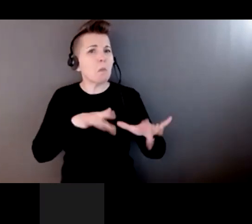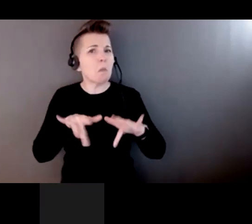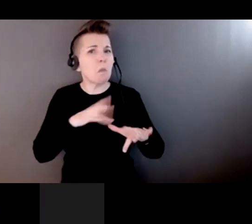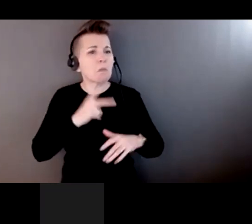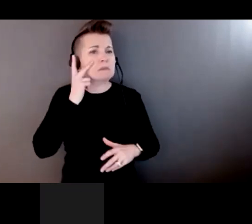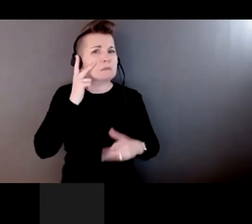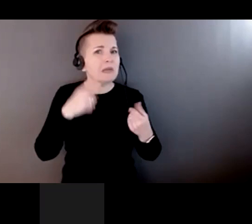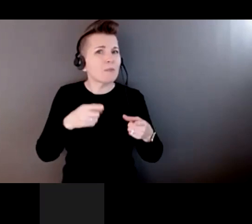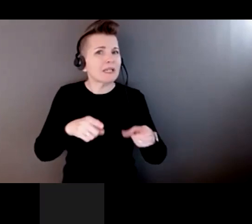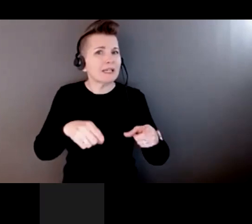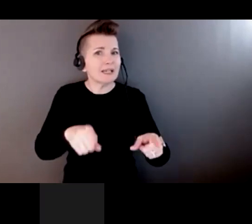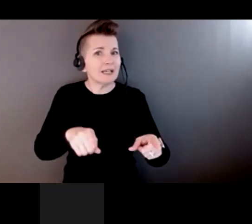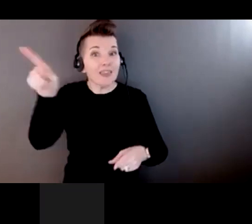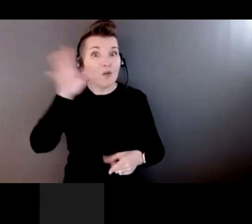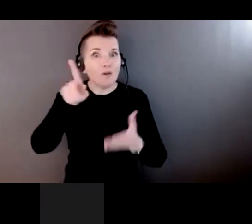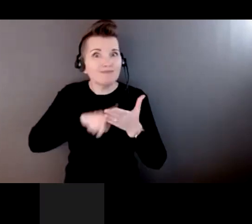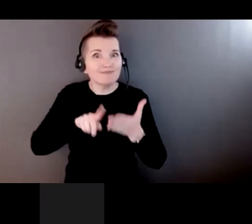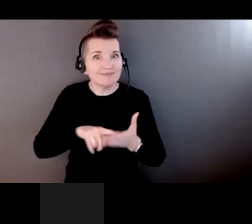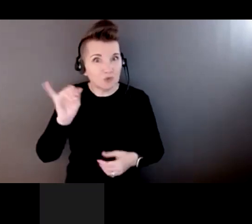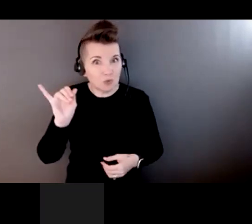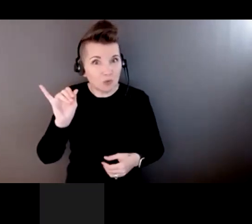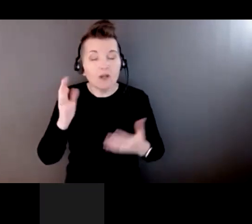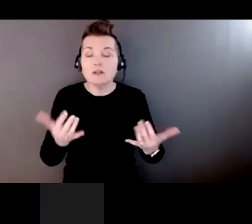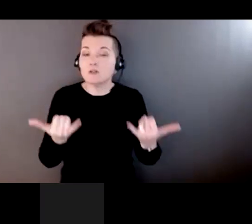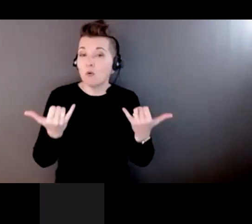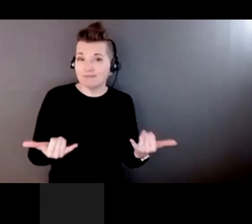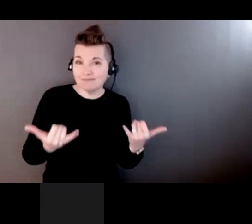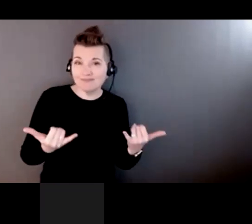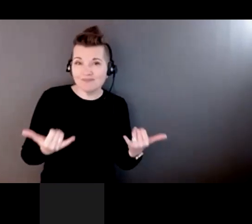We are guided a lot by the physical evidence that we have nowadays.